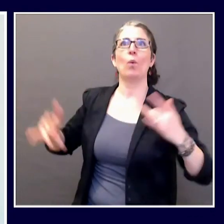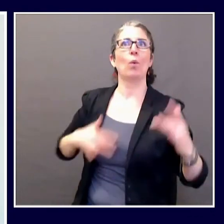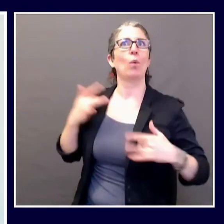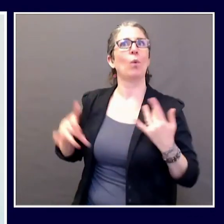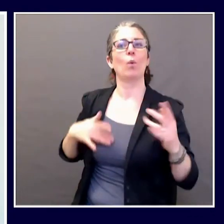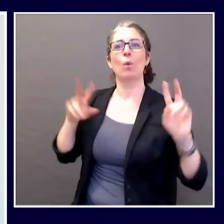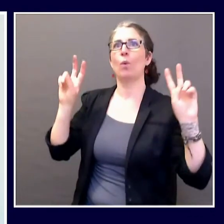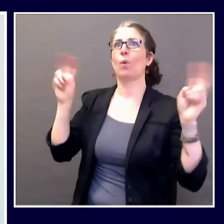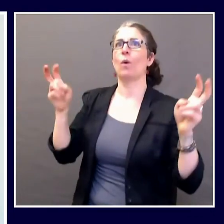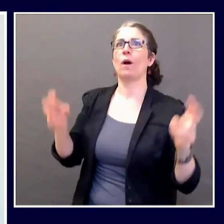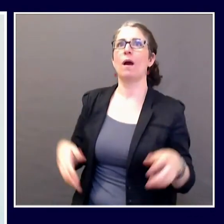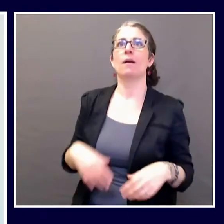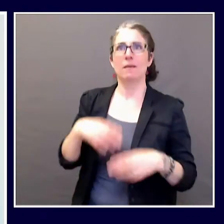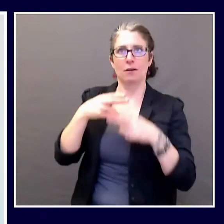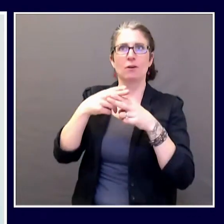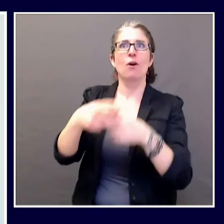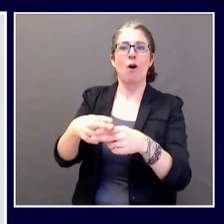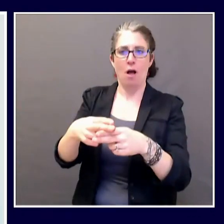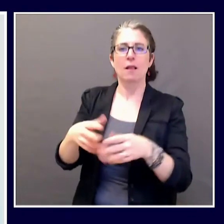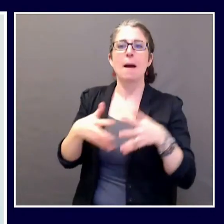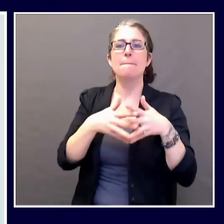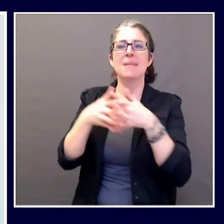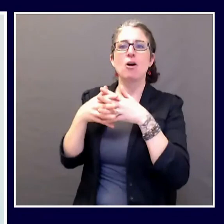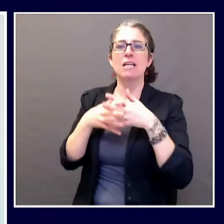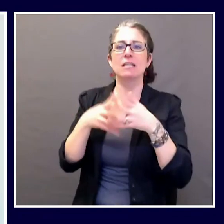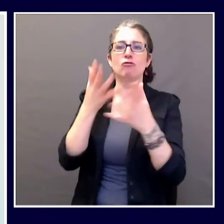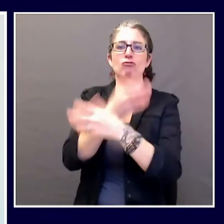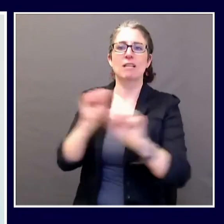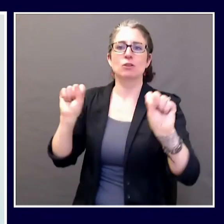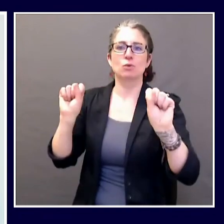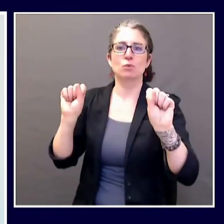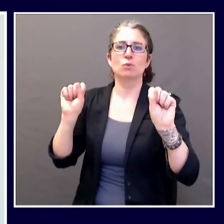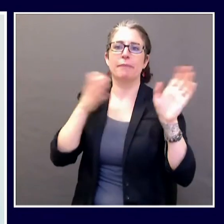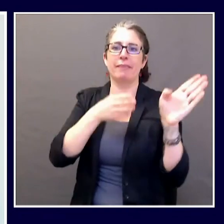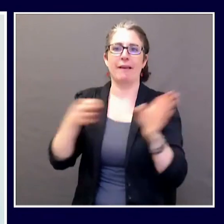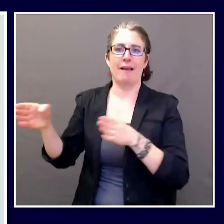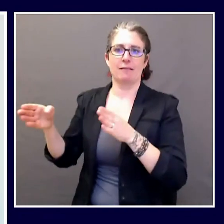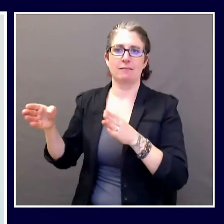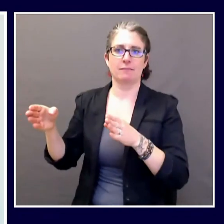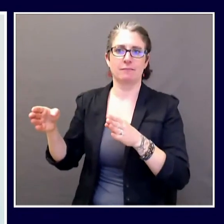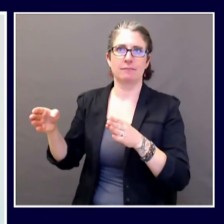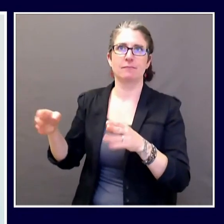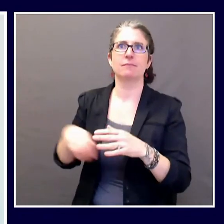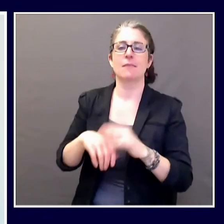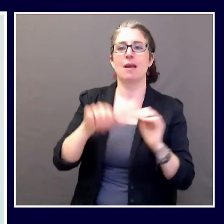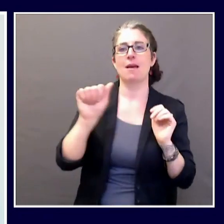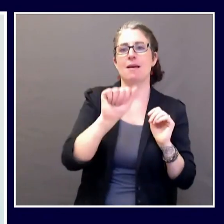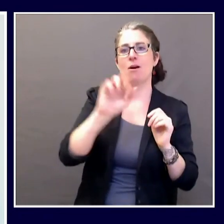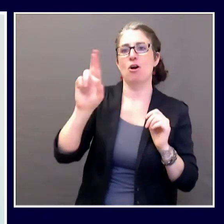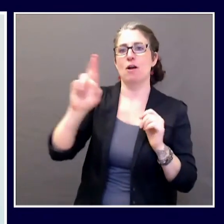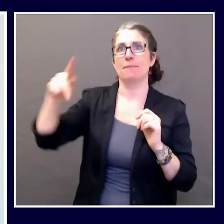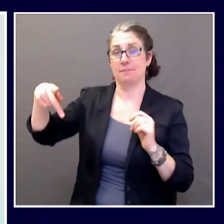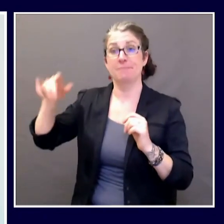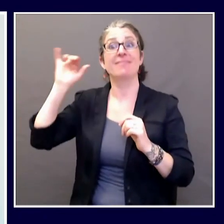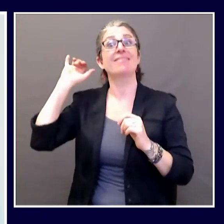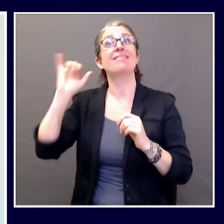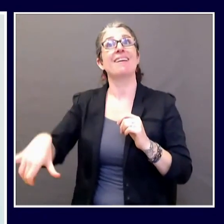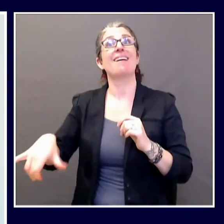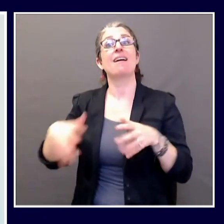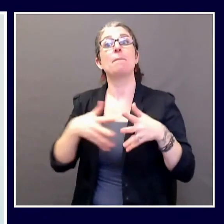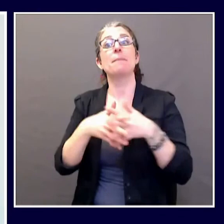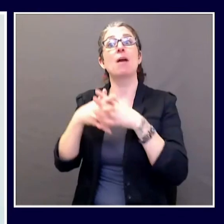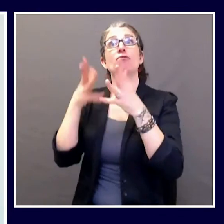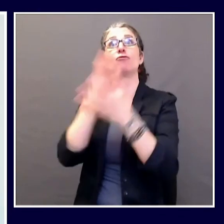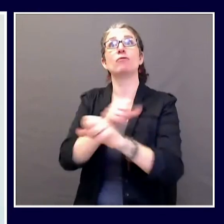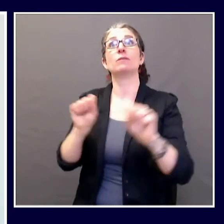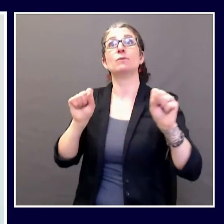for vaccine distribution, for clinics, for other types of COVID response, as well as some of